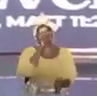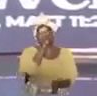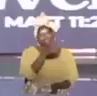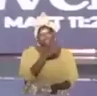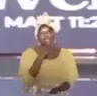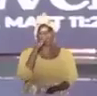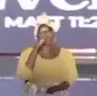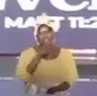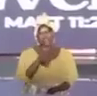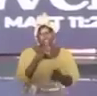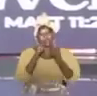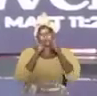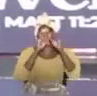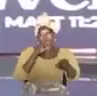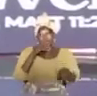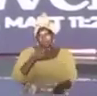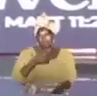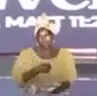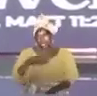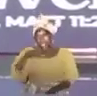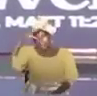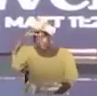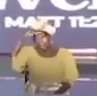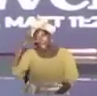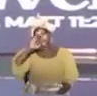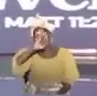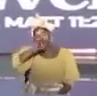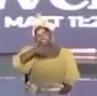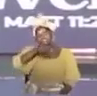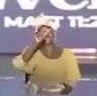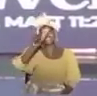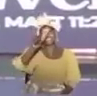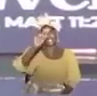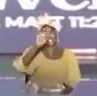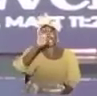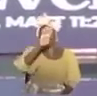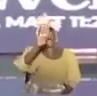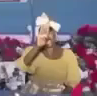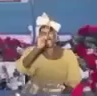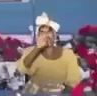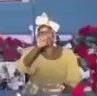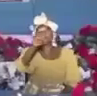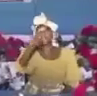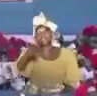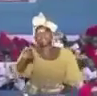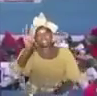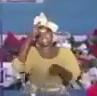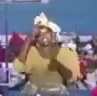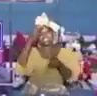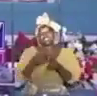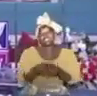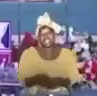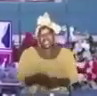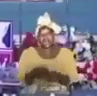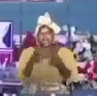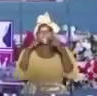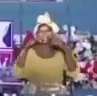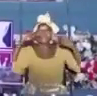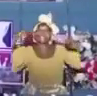his name was changed. How about the man called Jabez? The Bible says the mother named him after her pain.